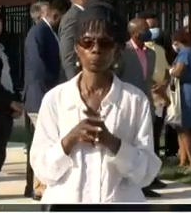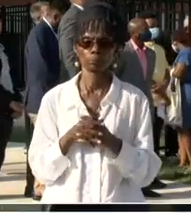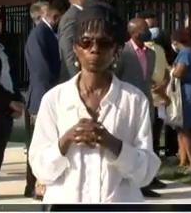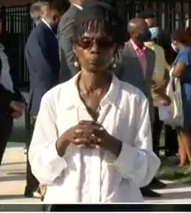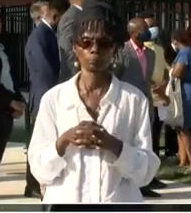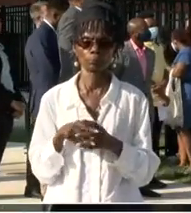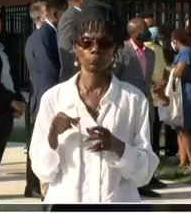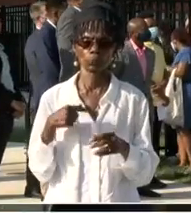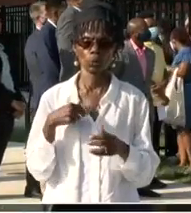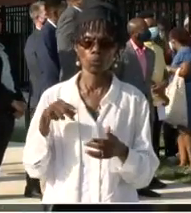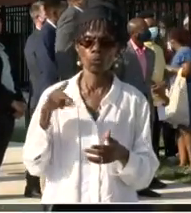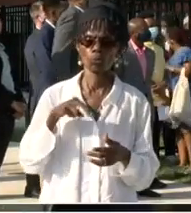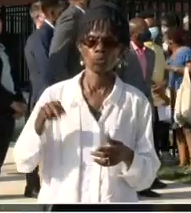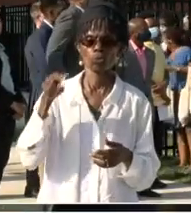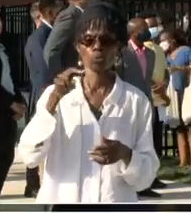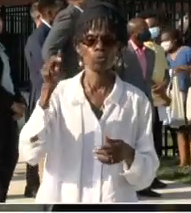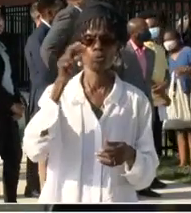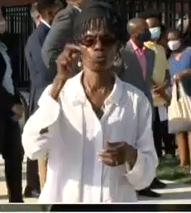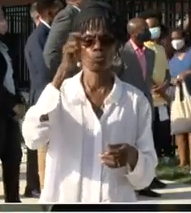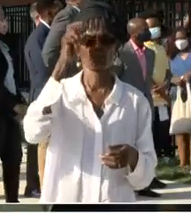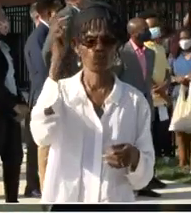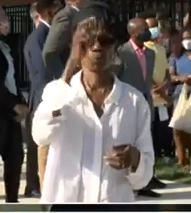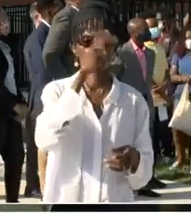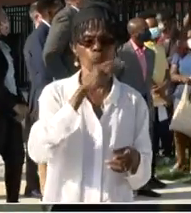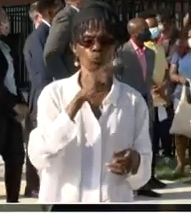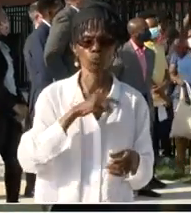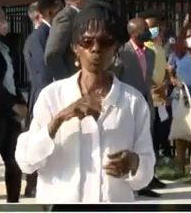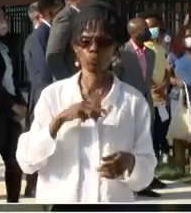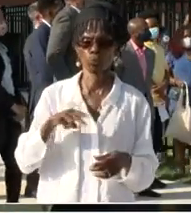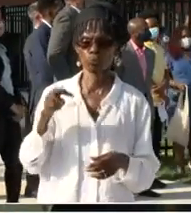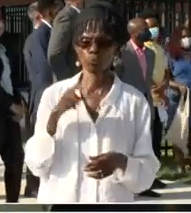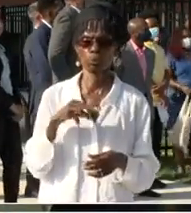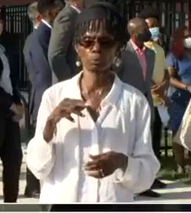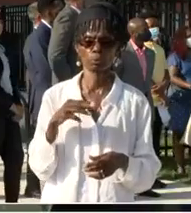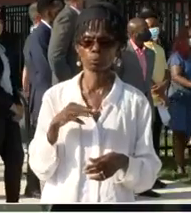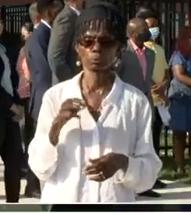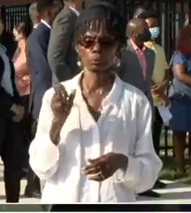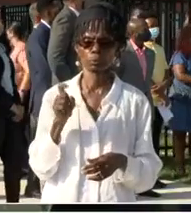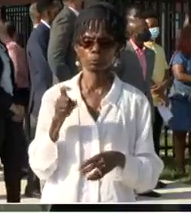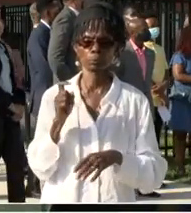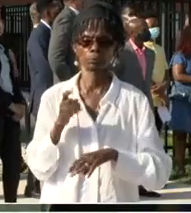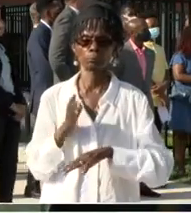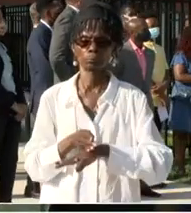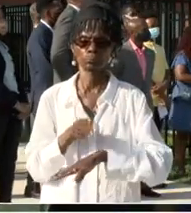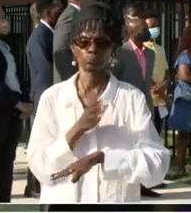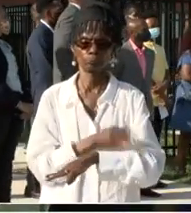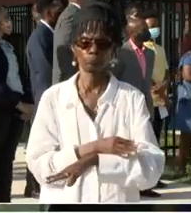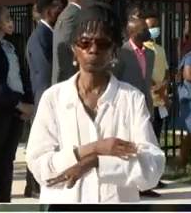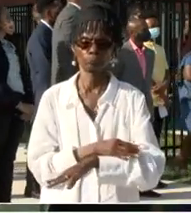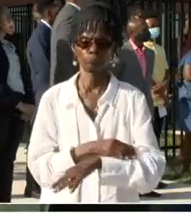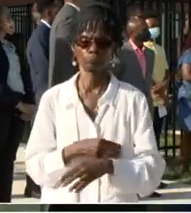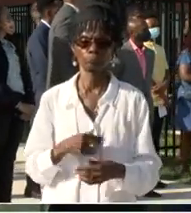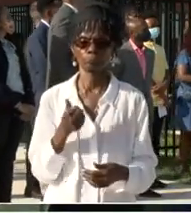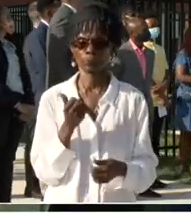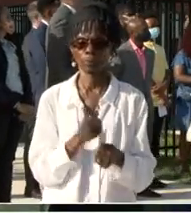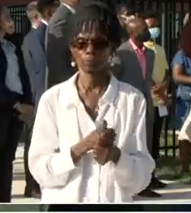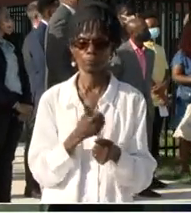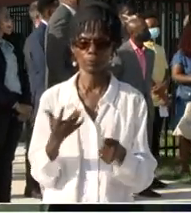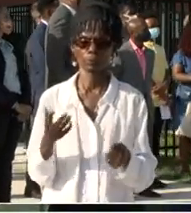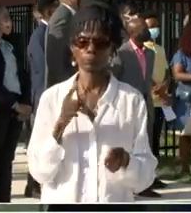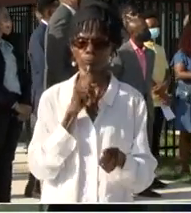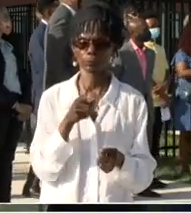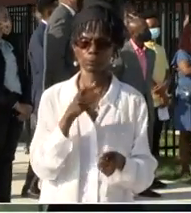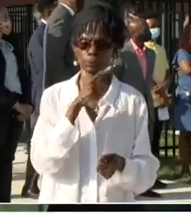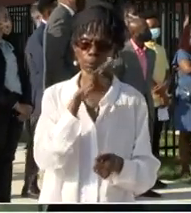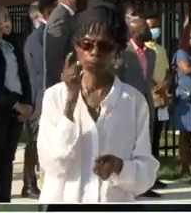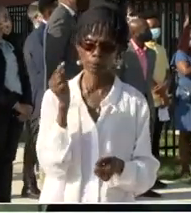through this building when there were bare light bulbs hanging down. There were metal bars in the classroom windows. We had windows actually in the classrooms, just you